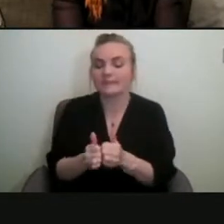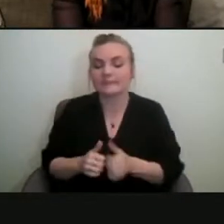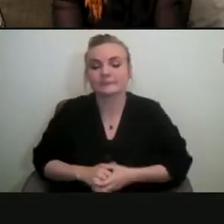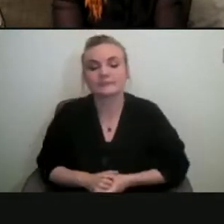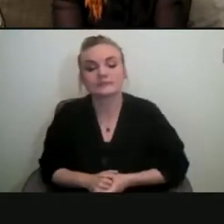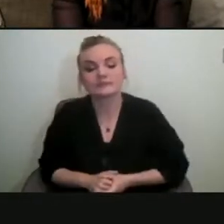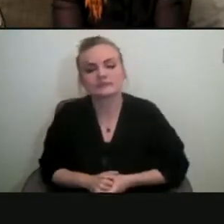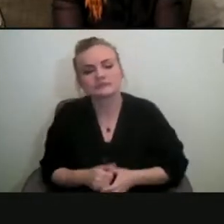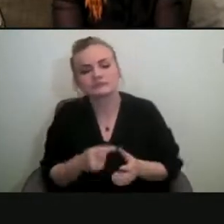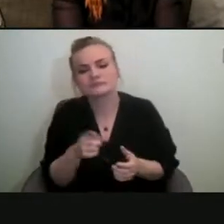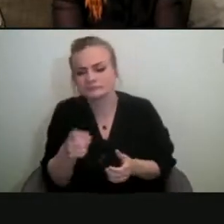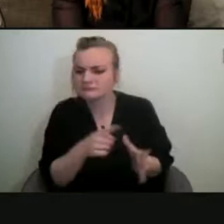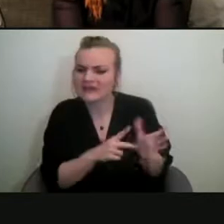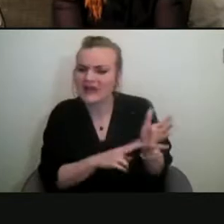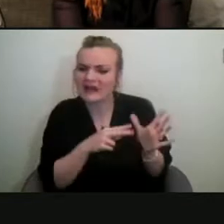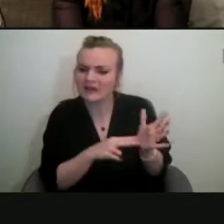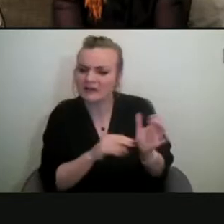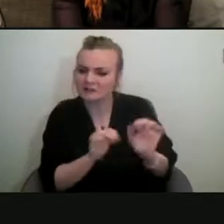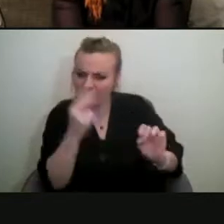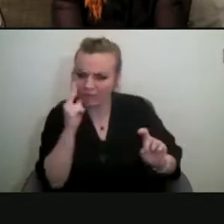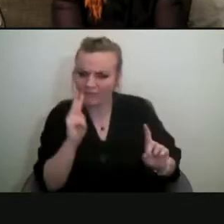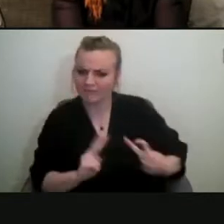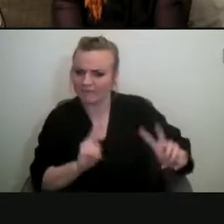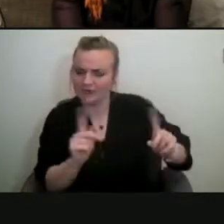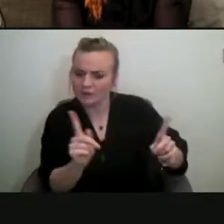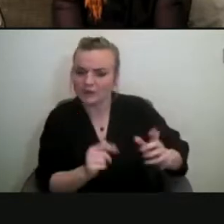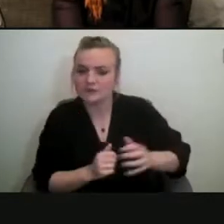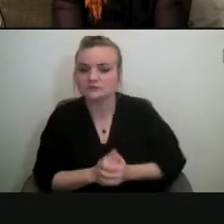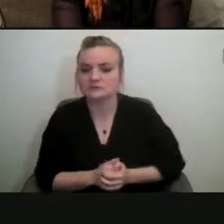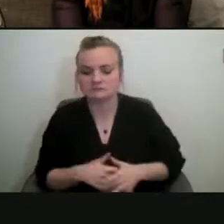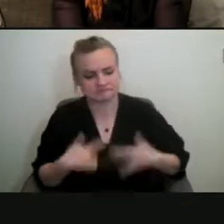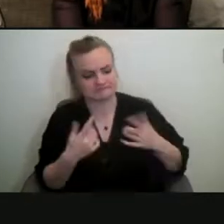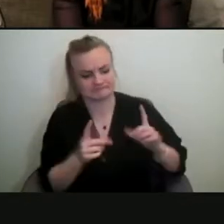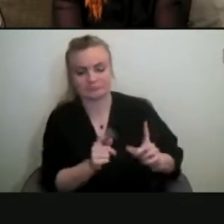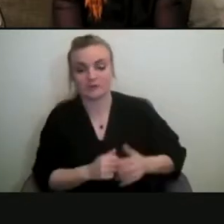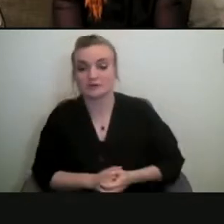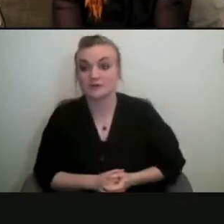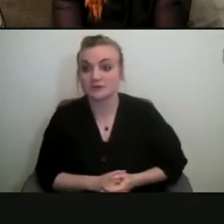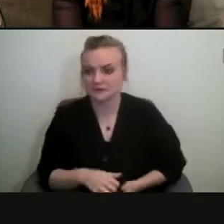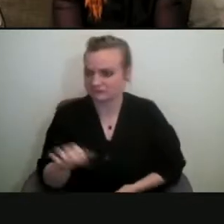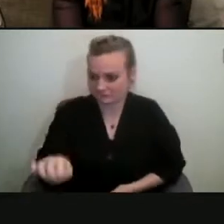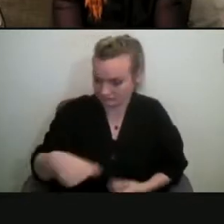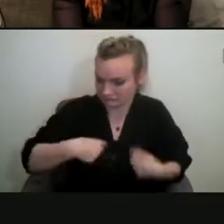Alan? Yeah, I think in my experience,